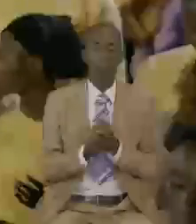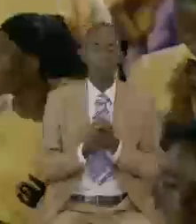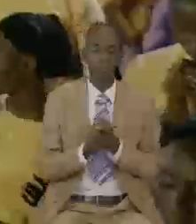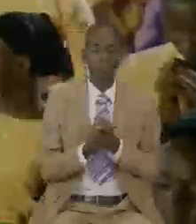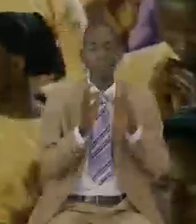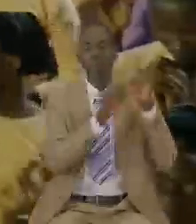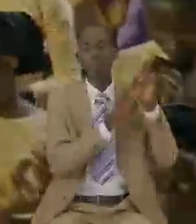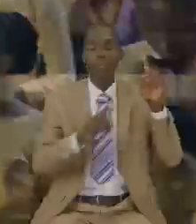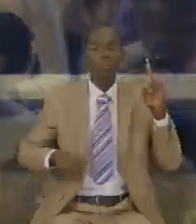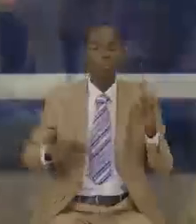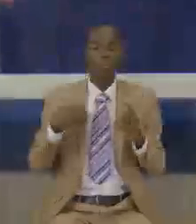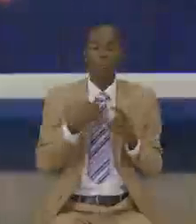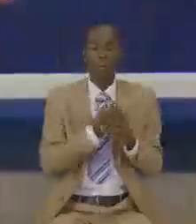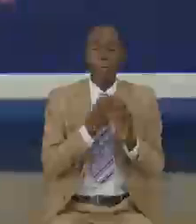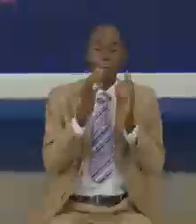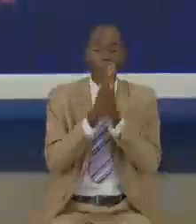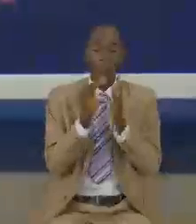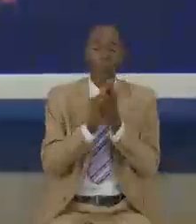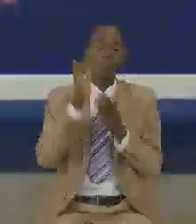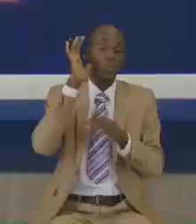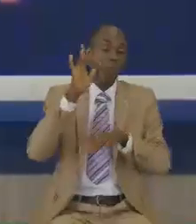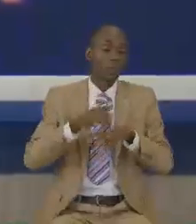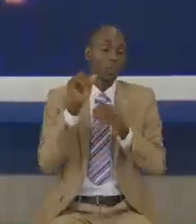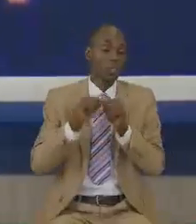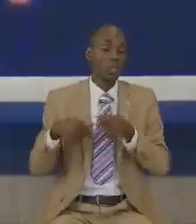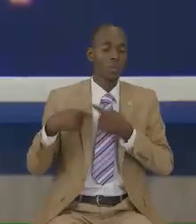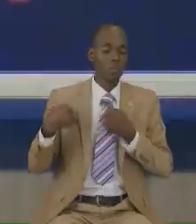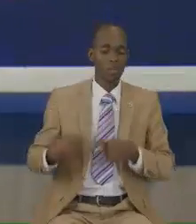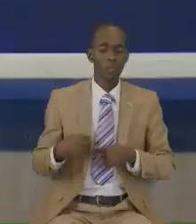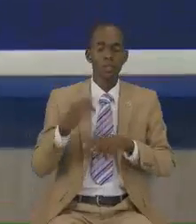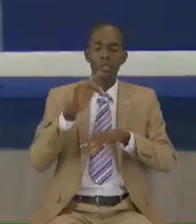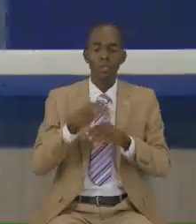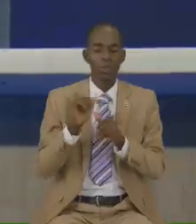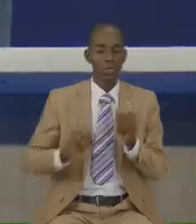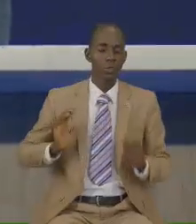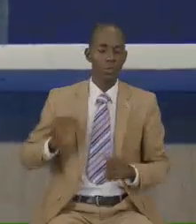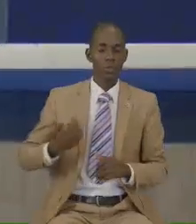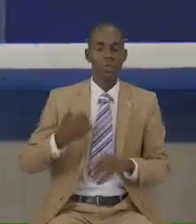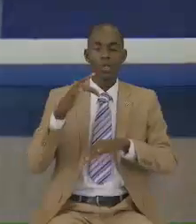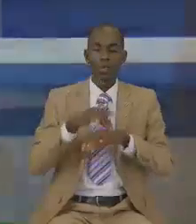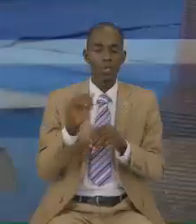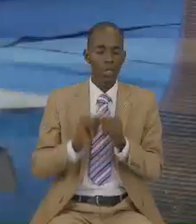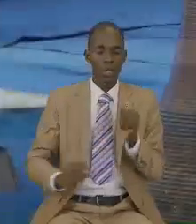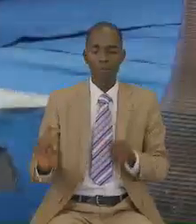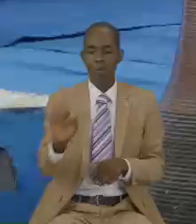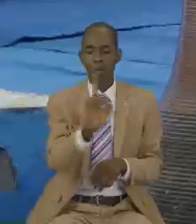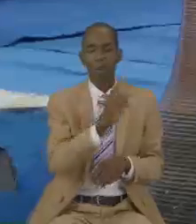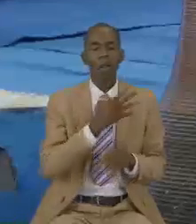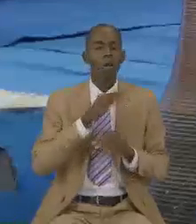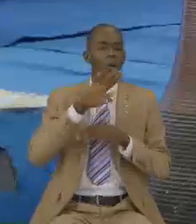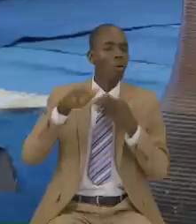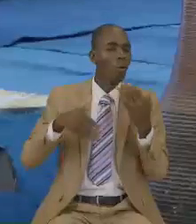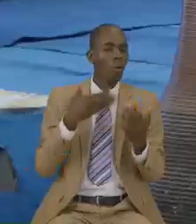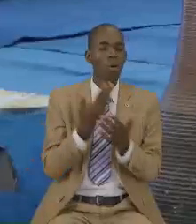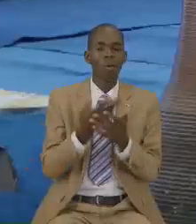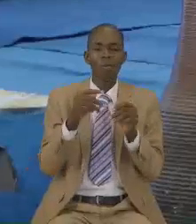we pray that you touch every heart, every soul, everyone, and all the